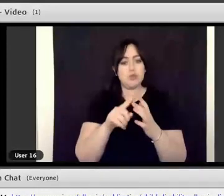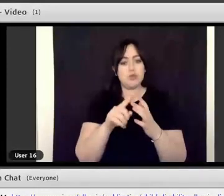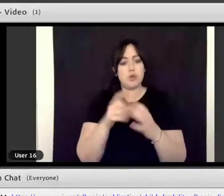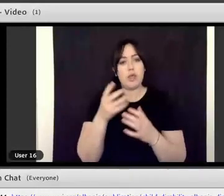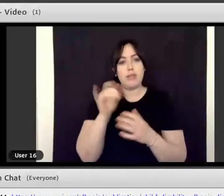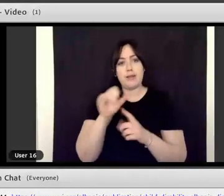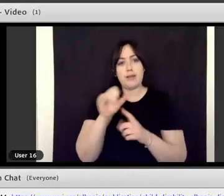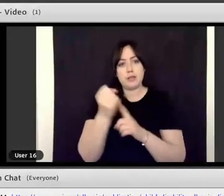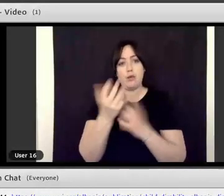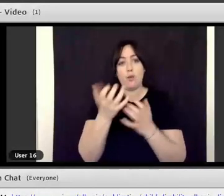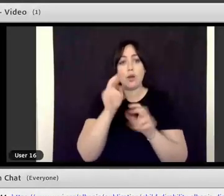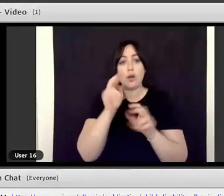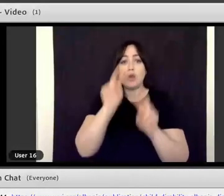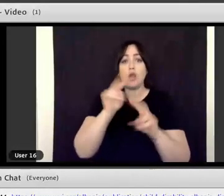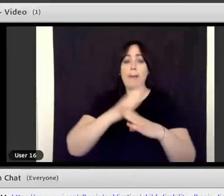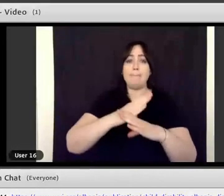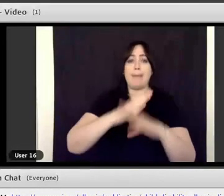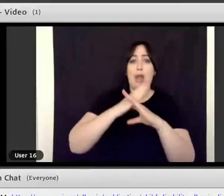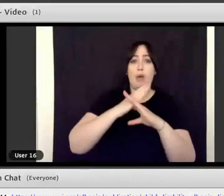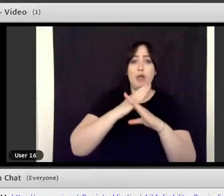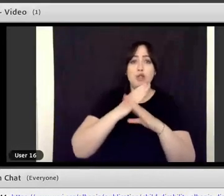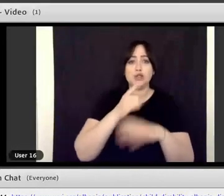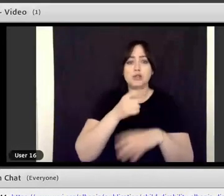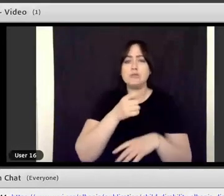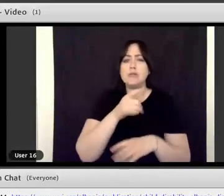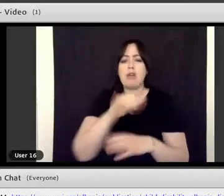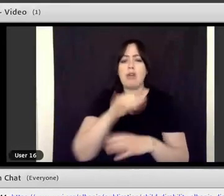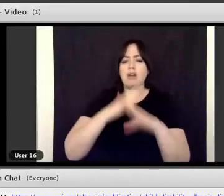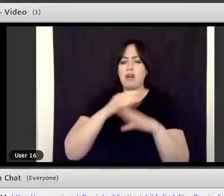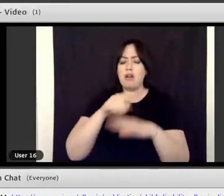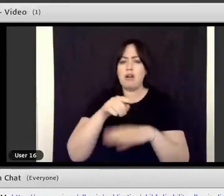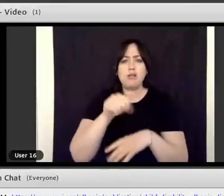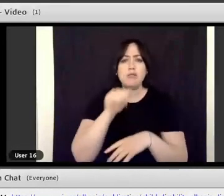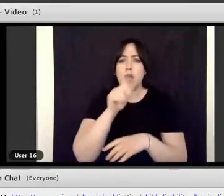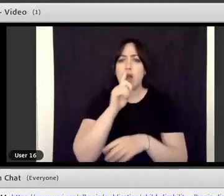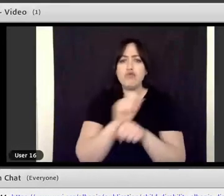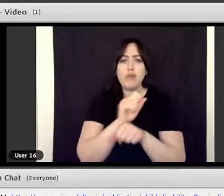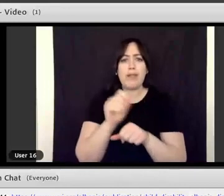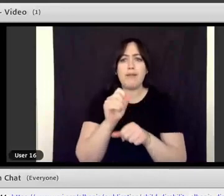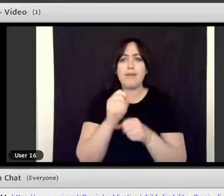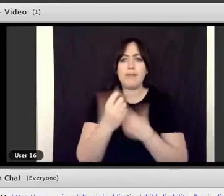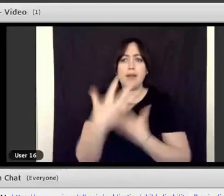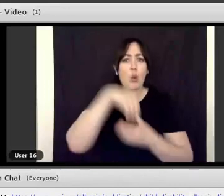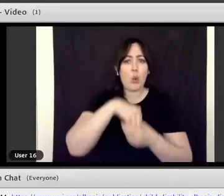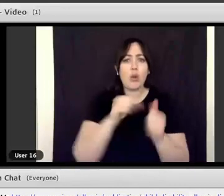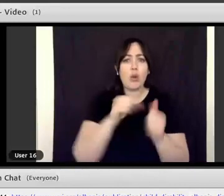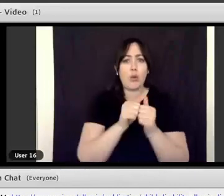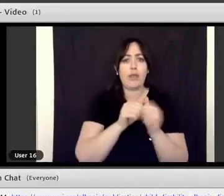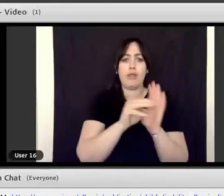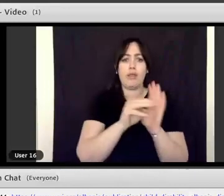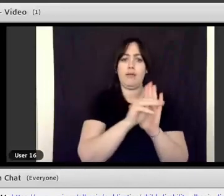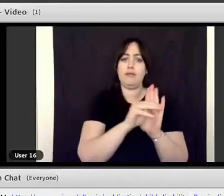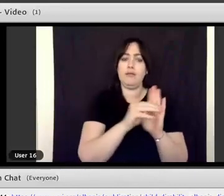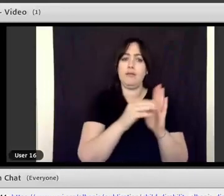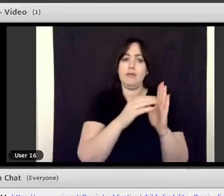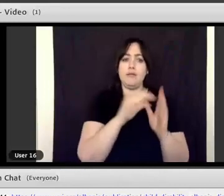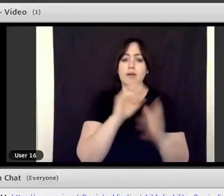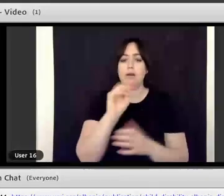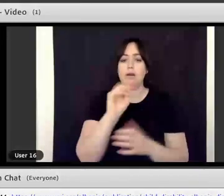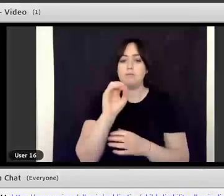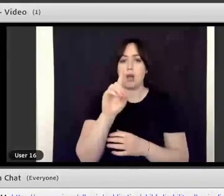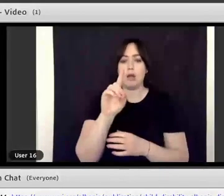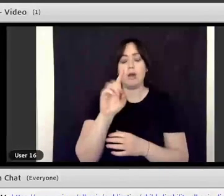is something that wasn't really included in the modules we talked about this morning.